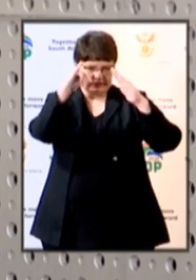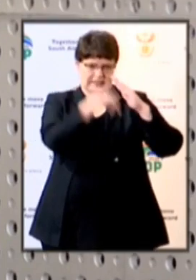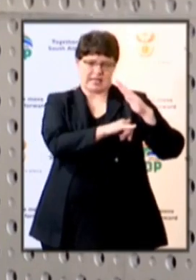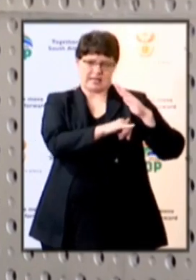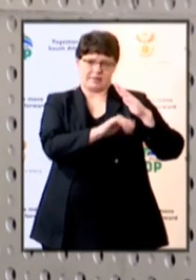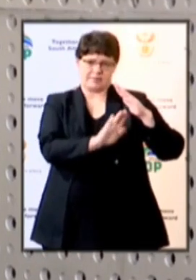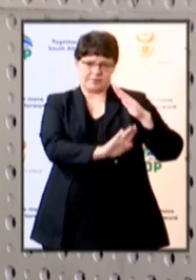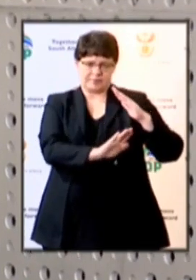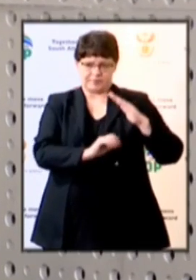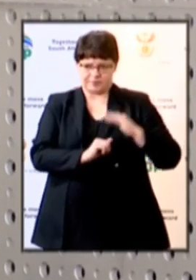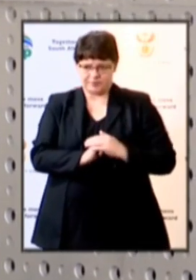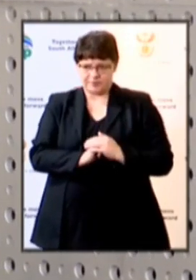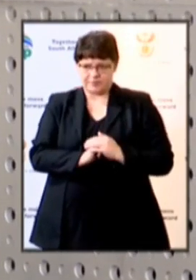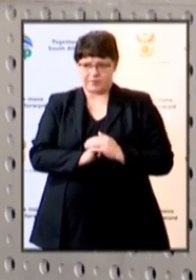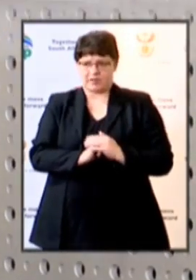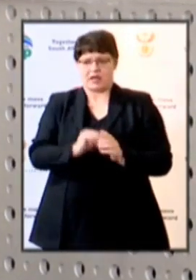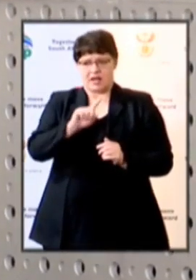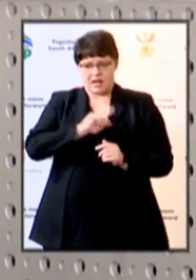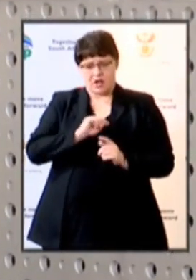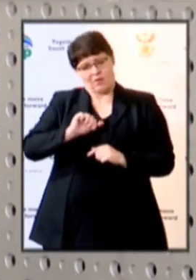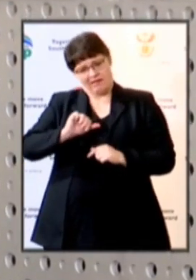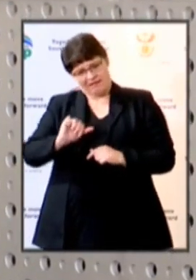Sesizawunikeza ke umunye ungqongqoshe